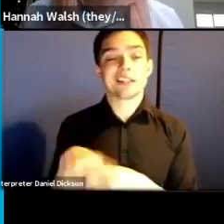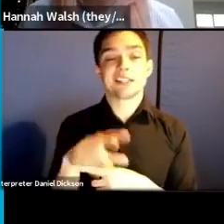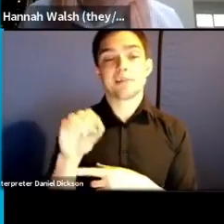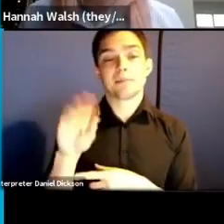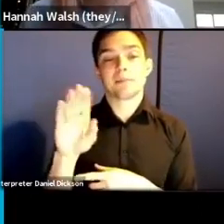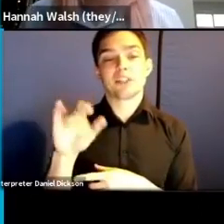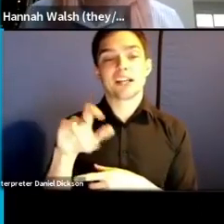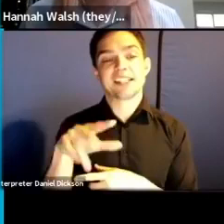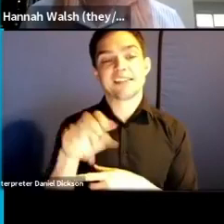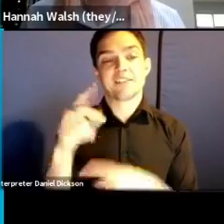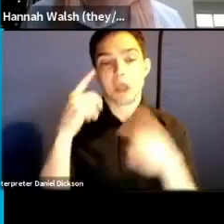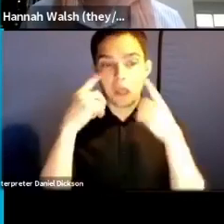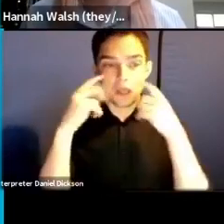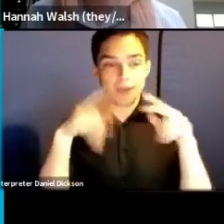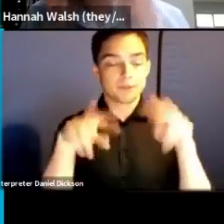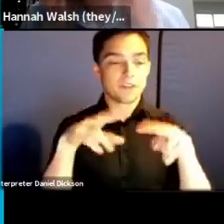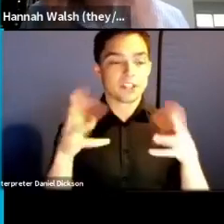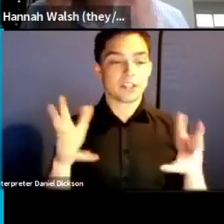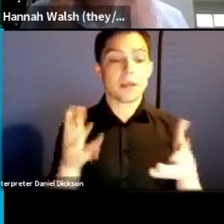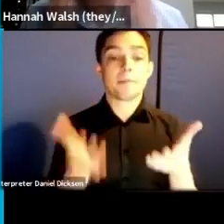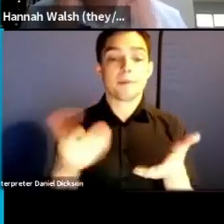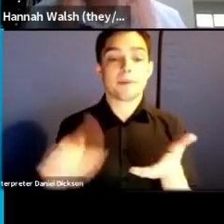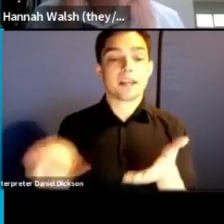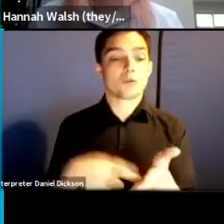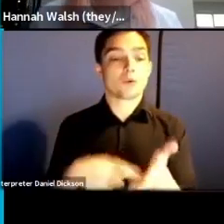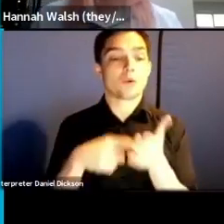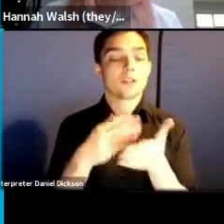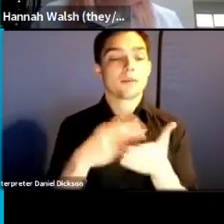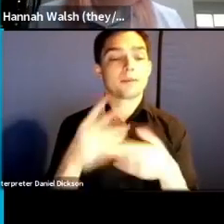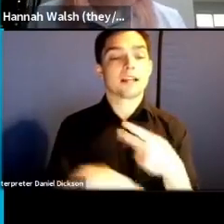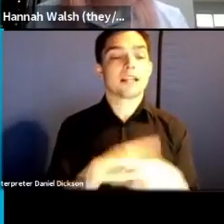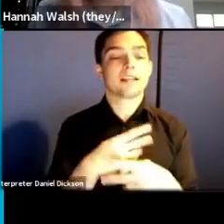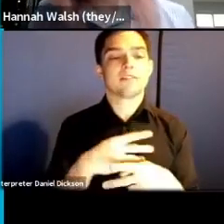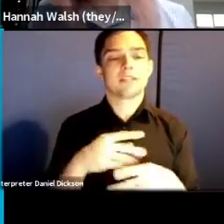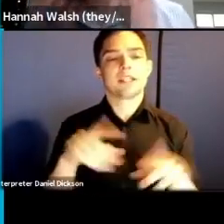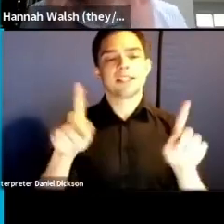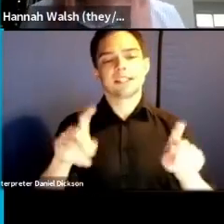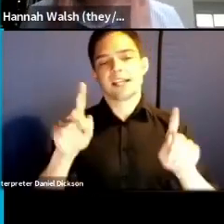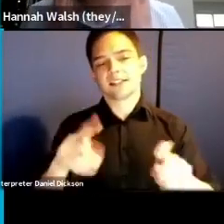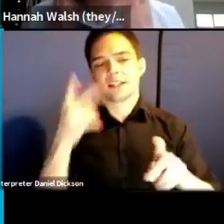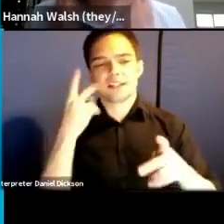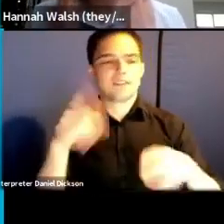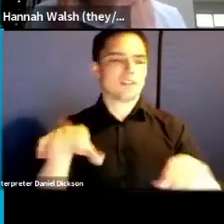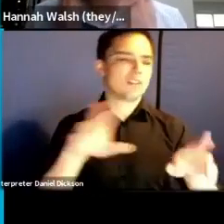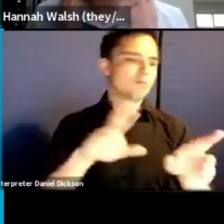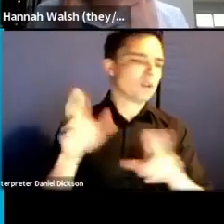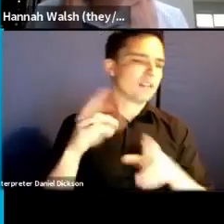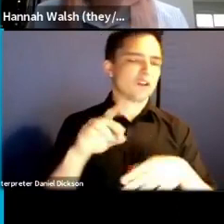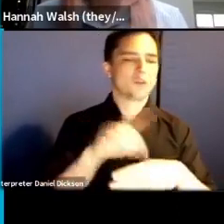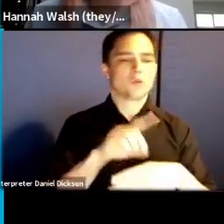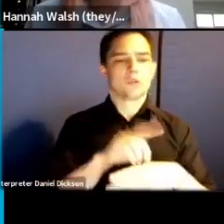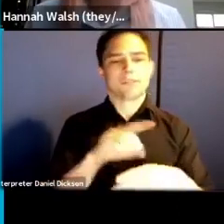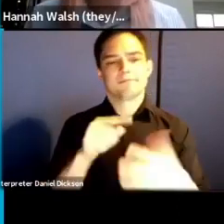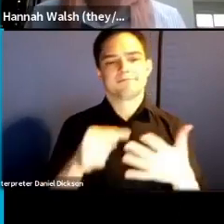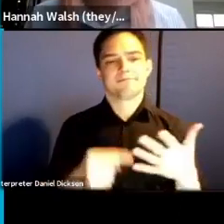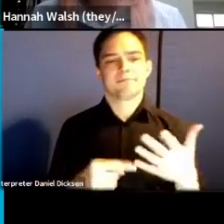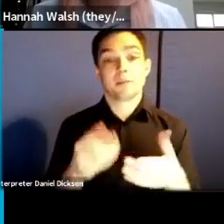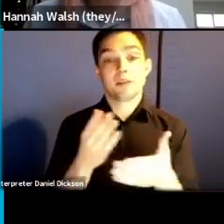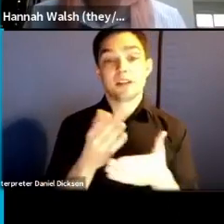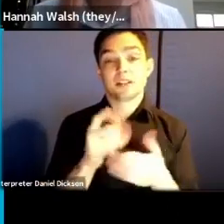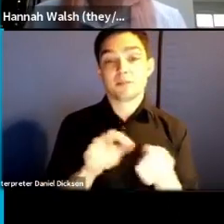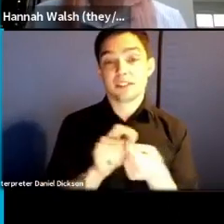they can require some sort of fitness for duty test. But some kind of specific questions that we wanted to address